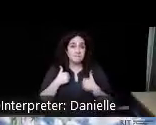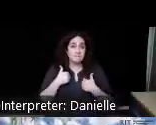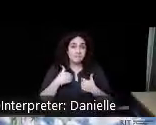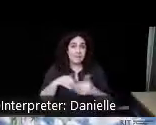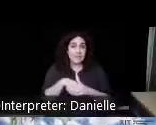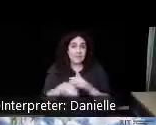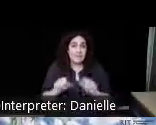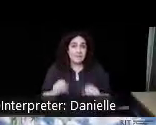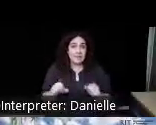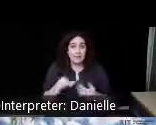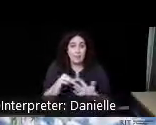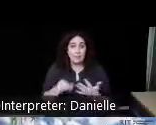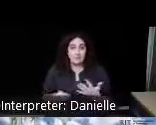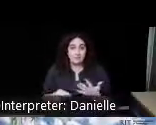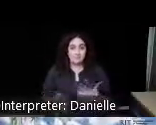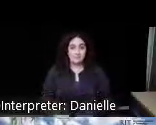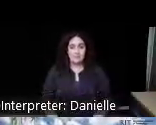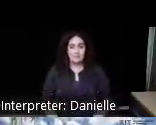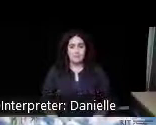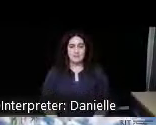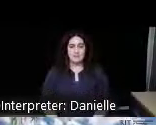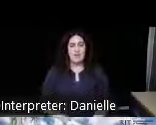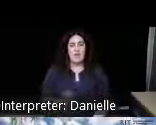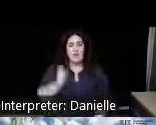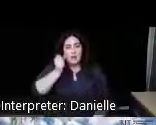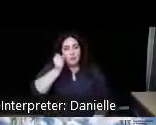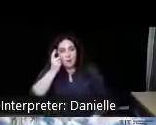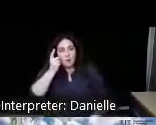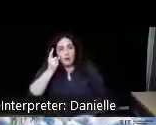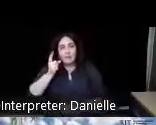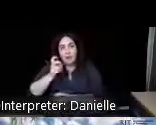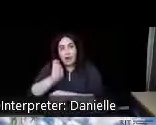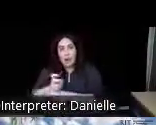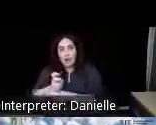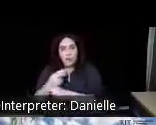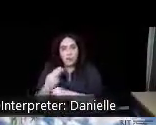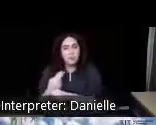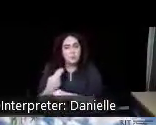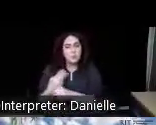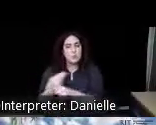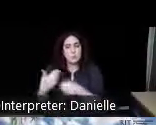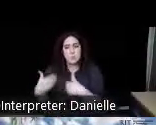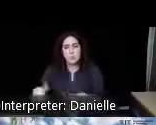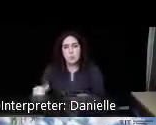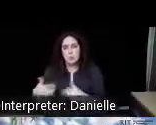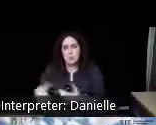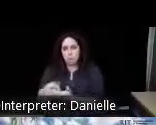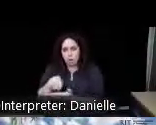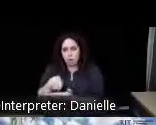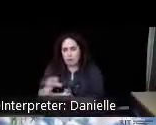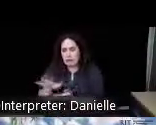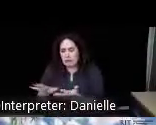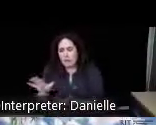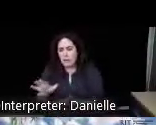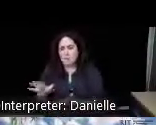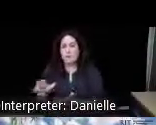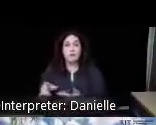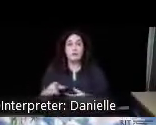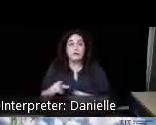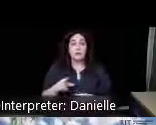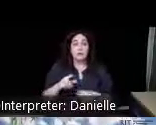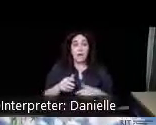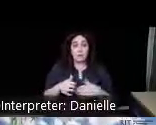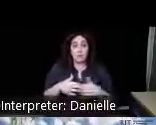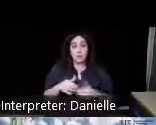Putting to one side that they're very difficult to actually use, and there's a whole learning curve there anyway. Those features are